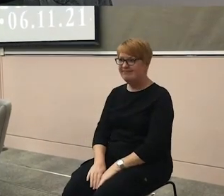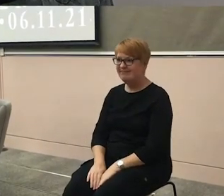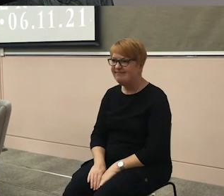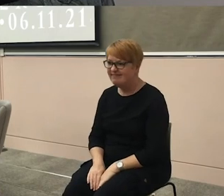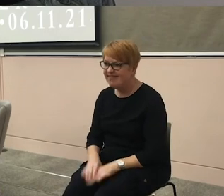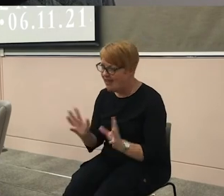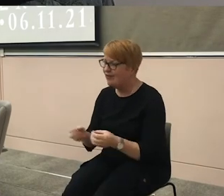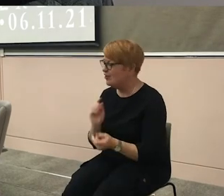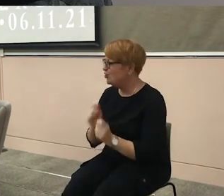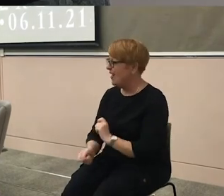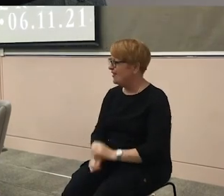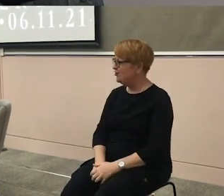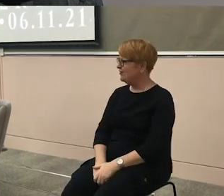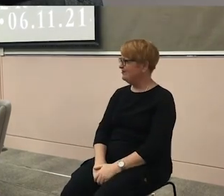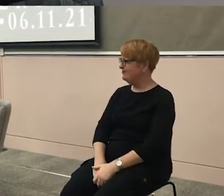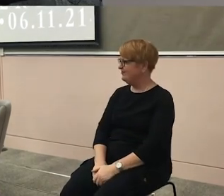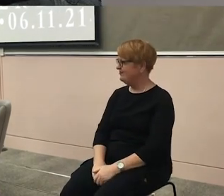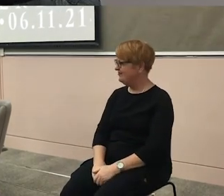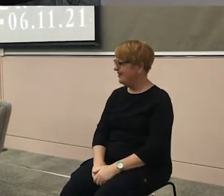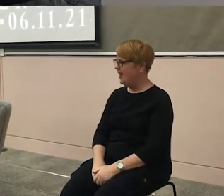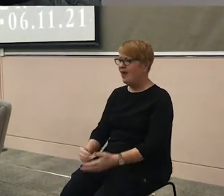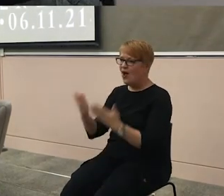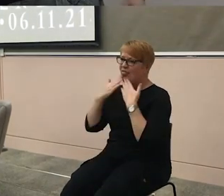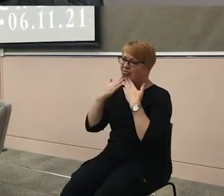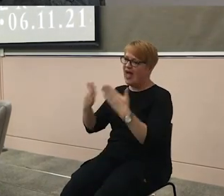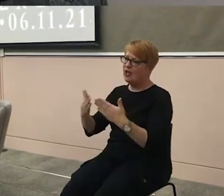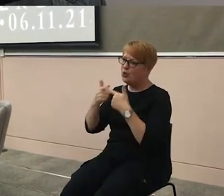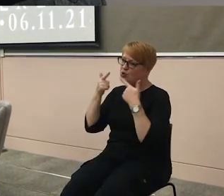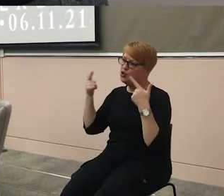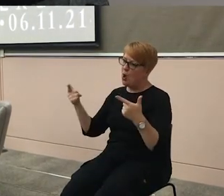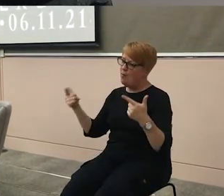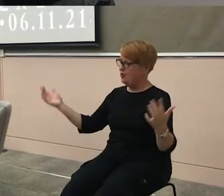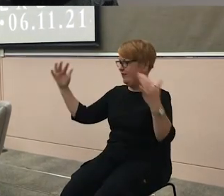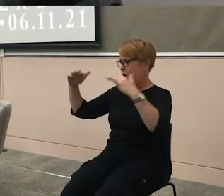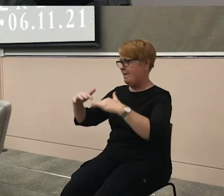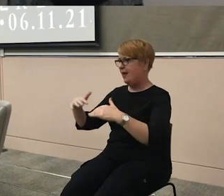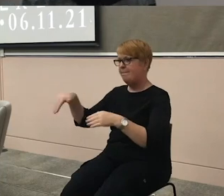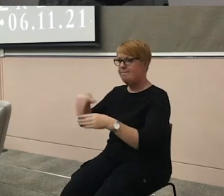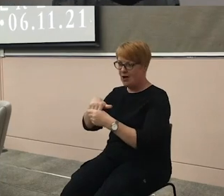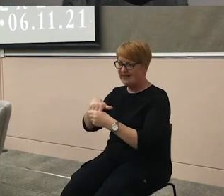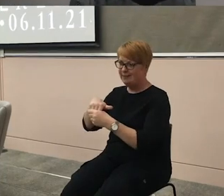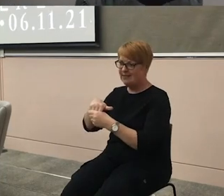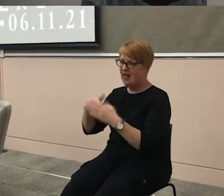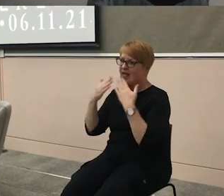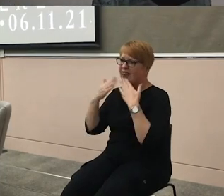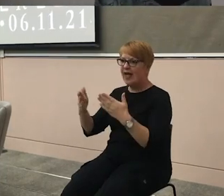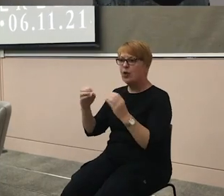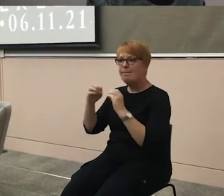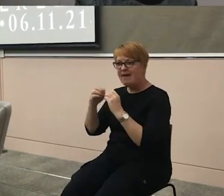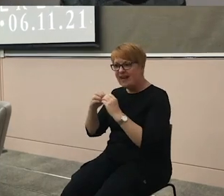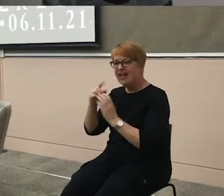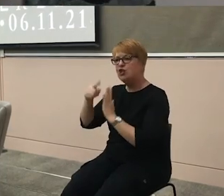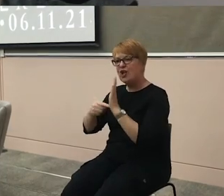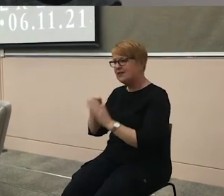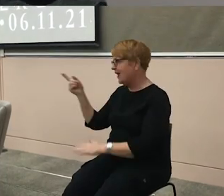That's a great question. Thank you so much, for coming and participating. Thank you so much, Beverley and Jasleen.